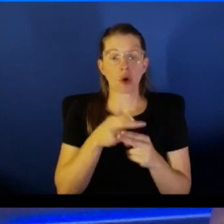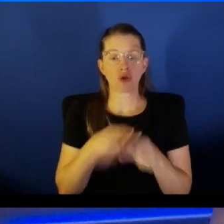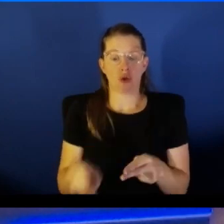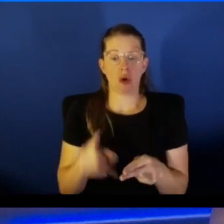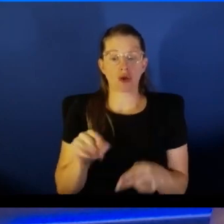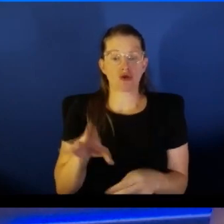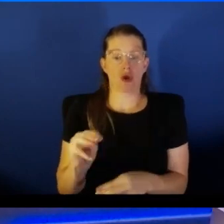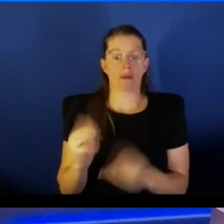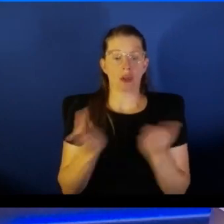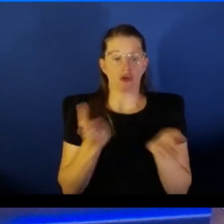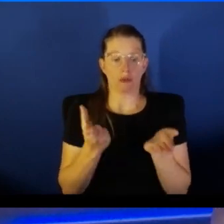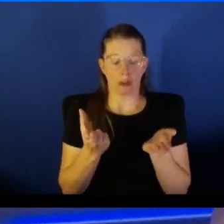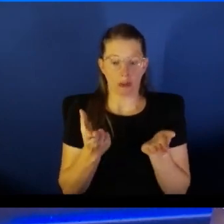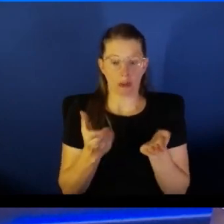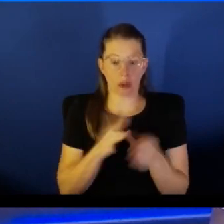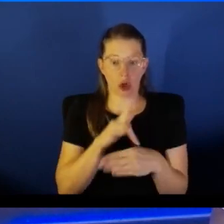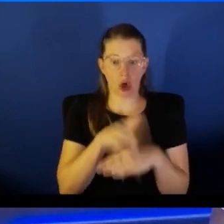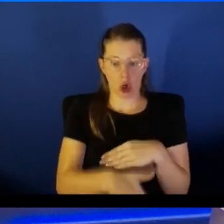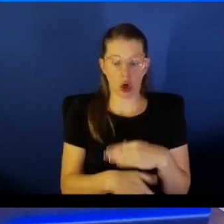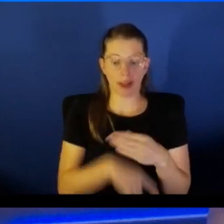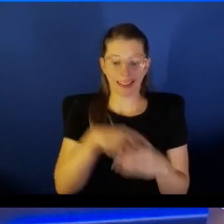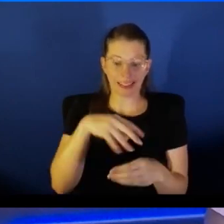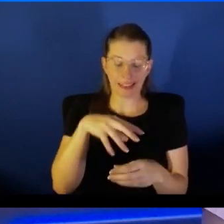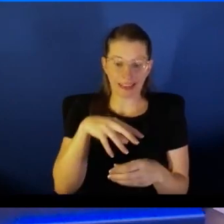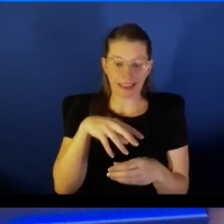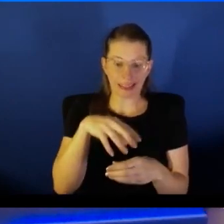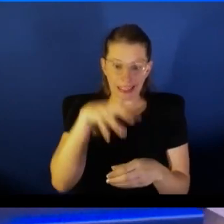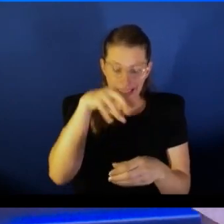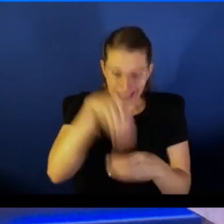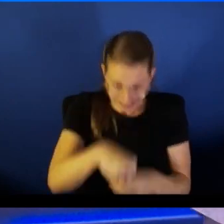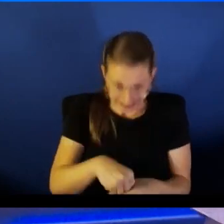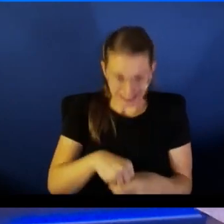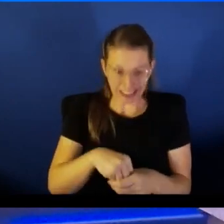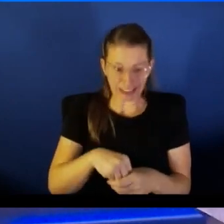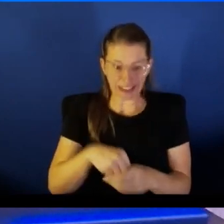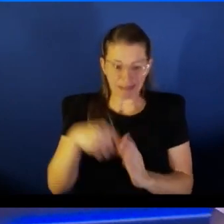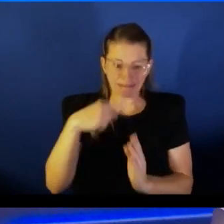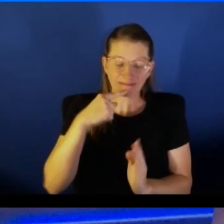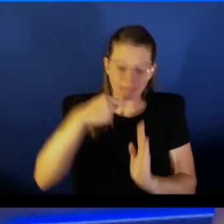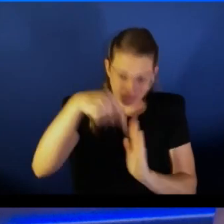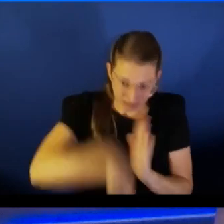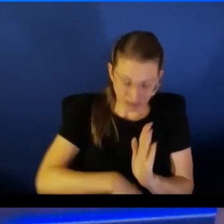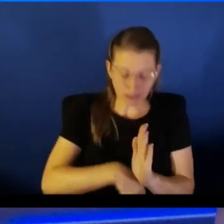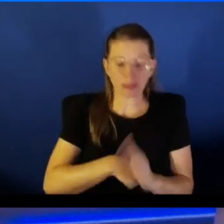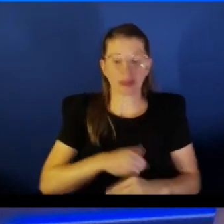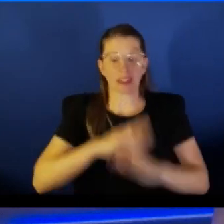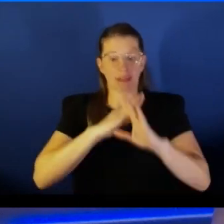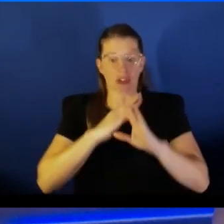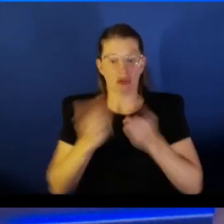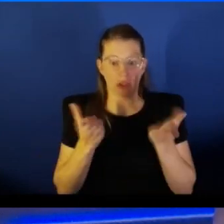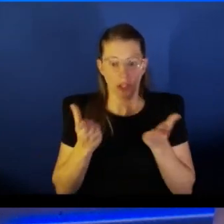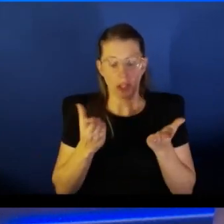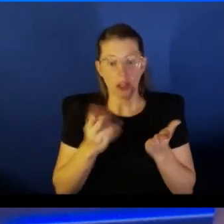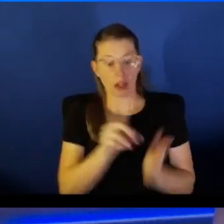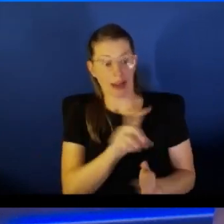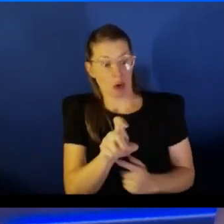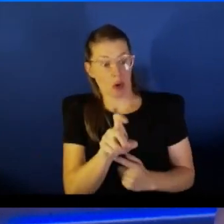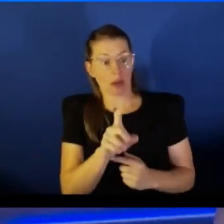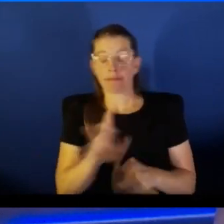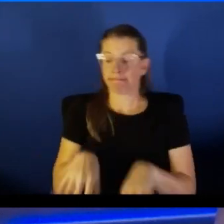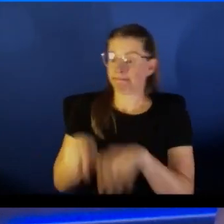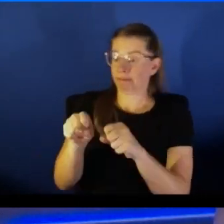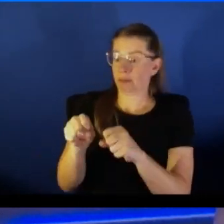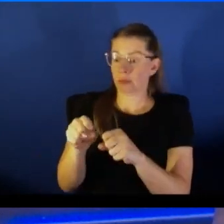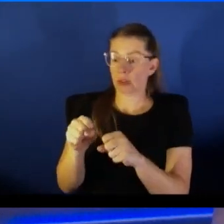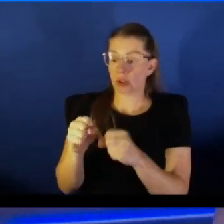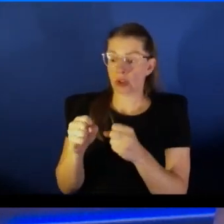in early intensive behavioral intervention, so that after children get their diagnosis, they would be able to receive services as soon